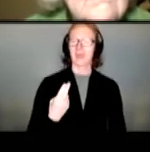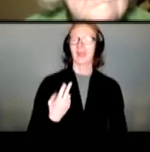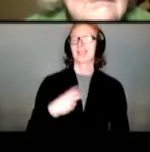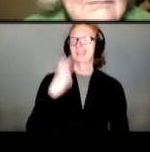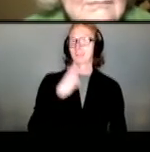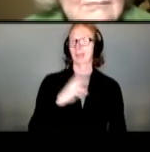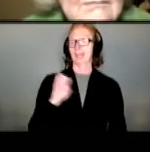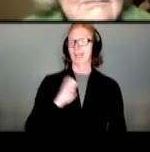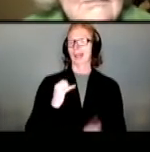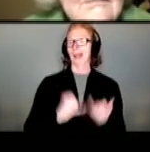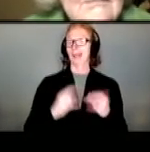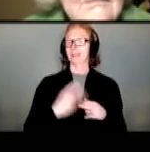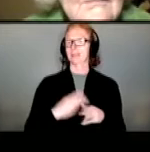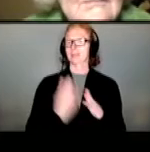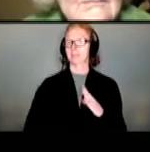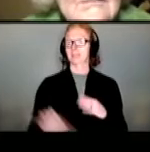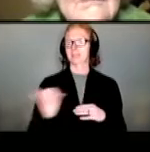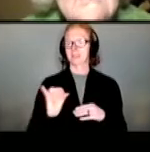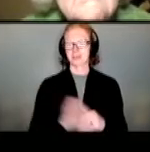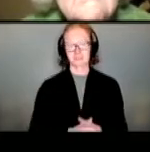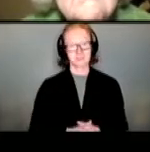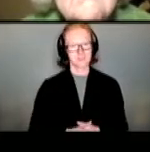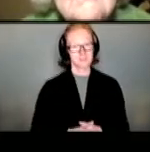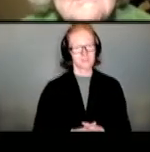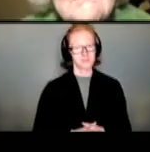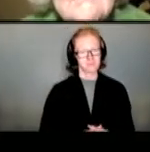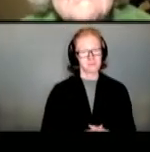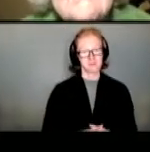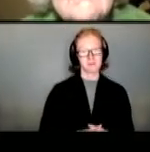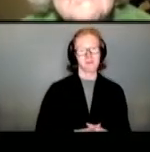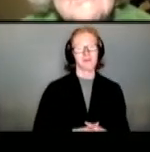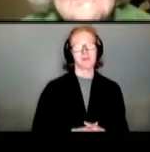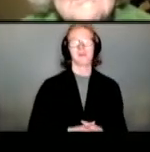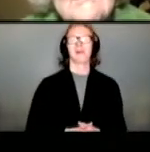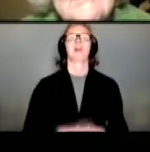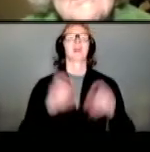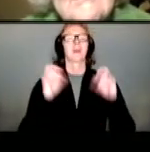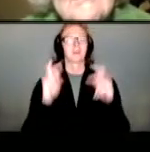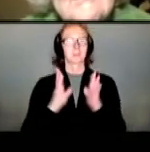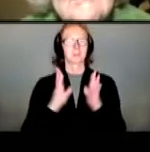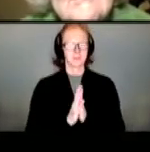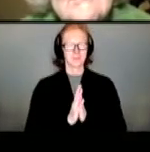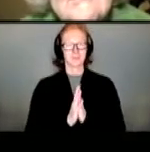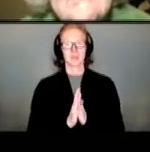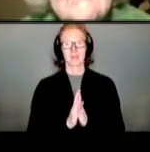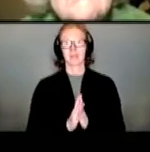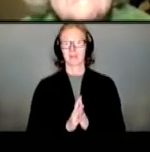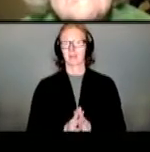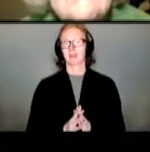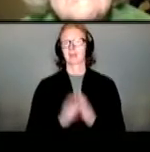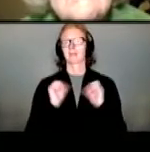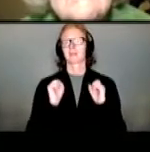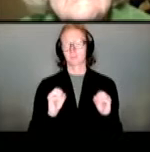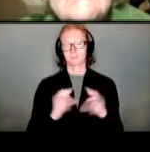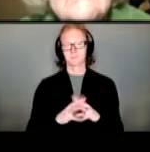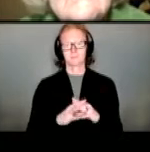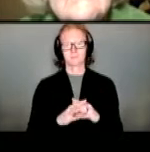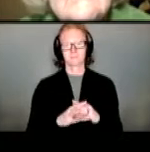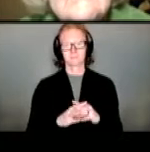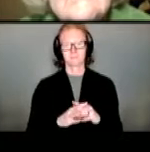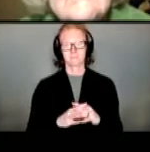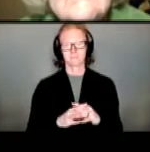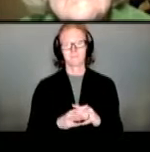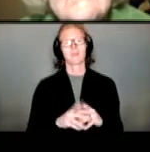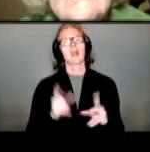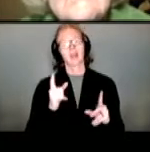missing too. Okay. Oh, thank really? You. Okay. Thank you. I appreciate it. Okay. All right. Well, so I've got myself into a lot